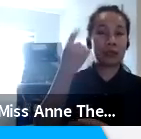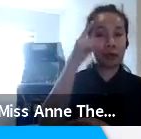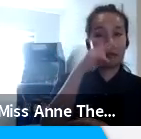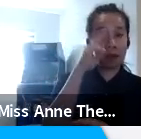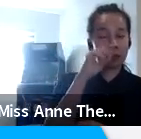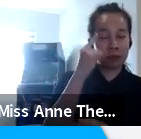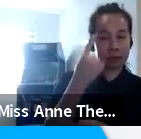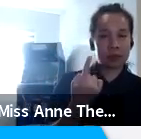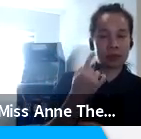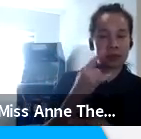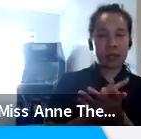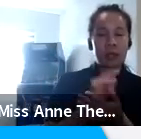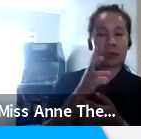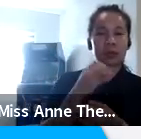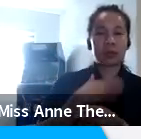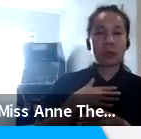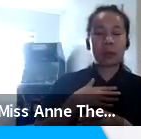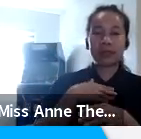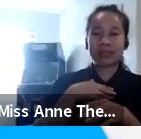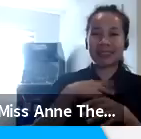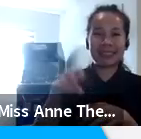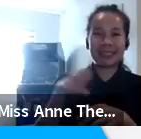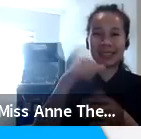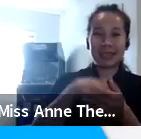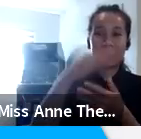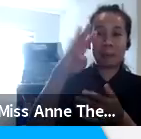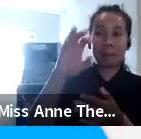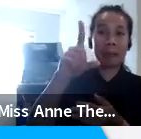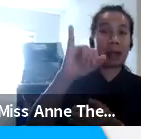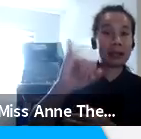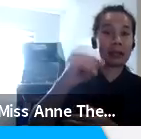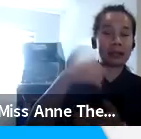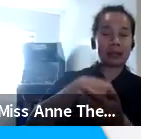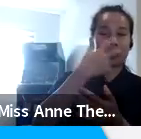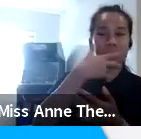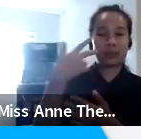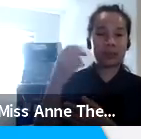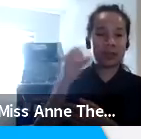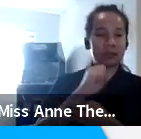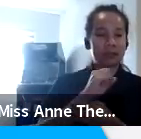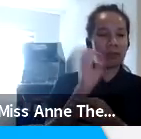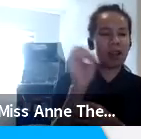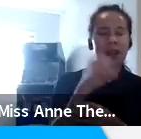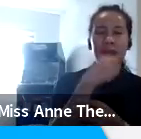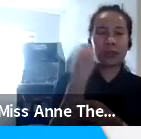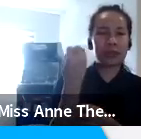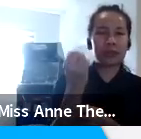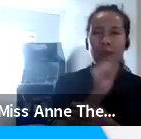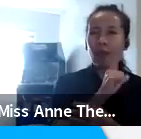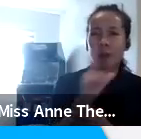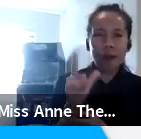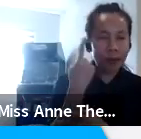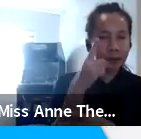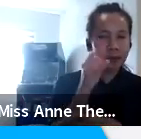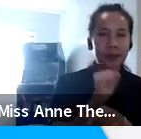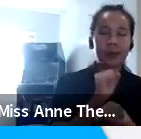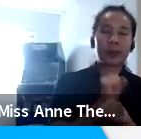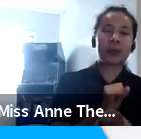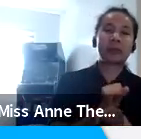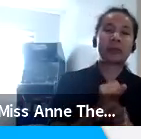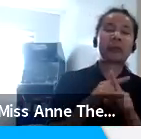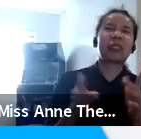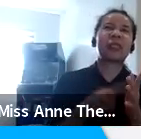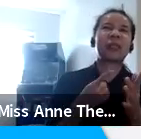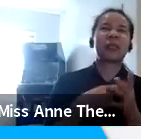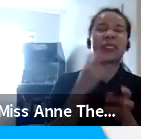my travel in Bali, Indonesia. All the rest were paid. But sometimes it's also difficult because during